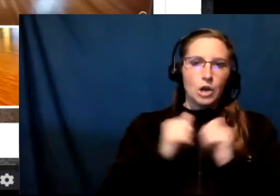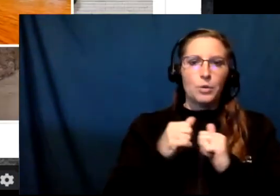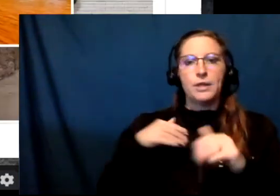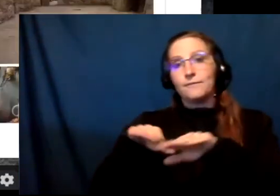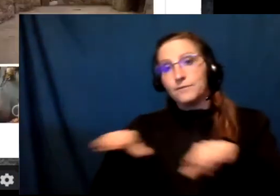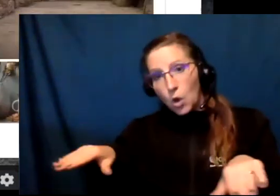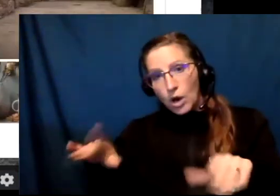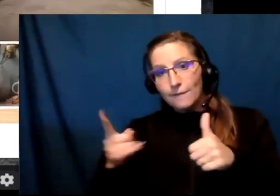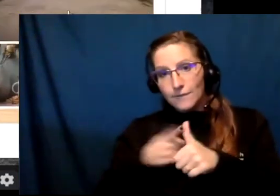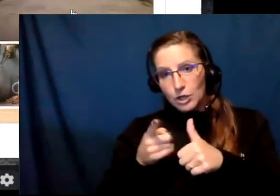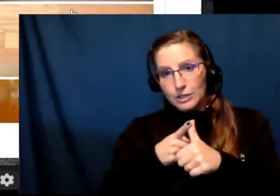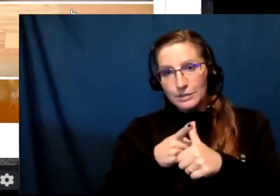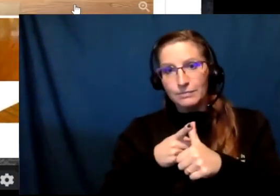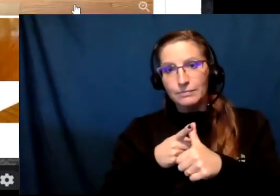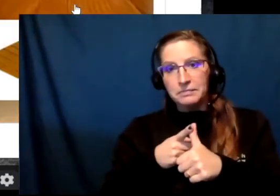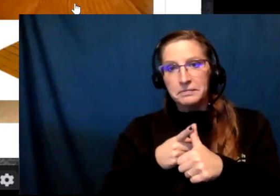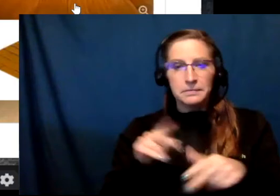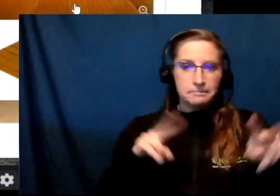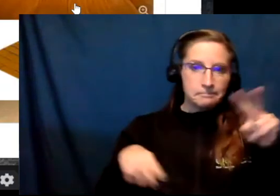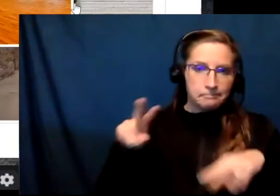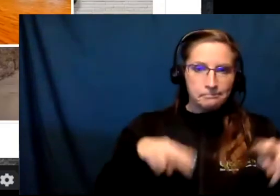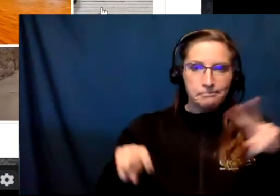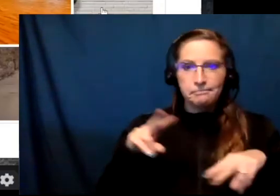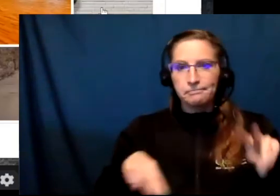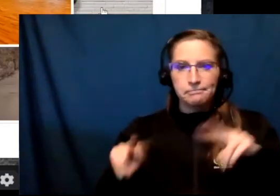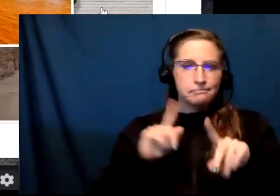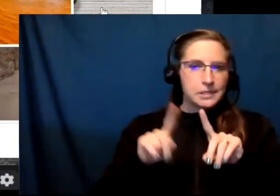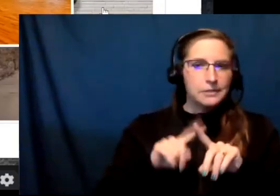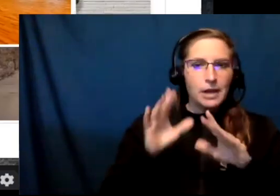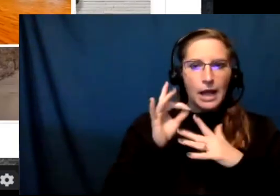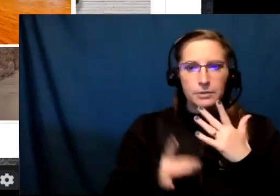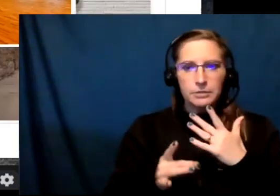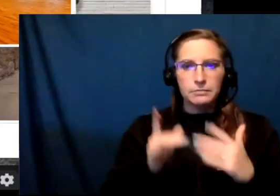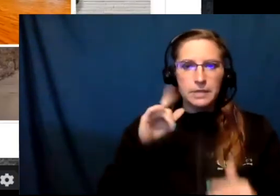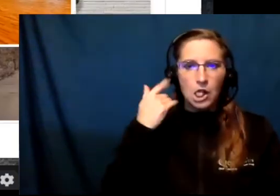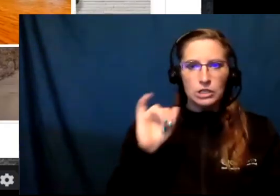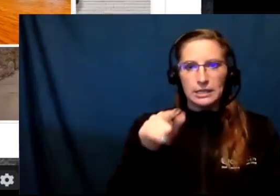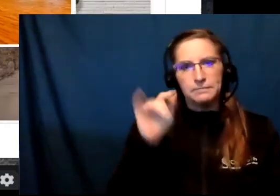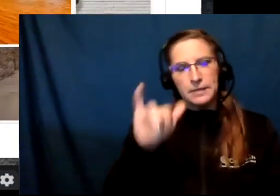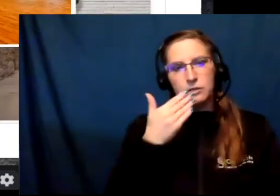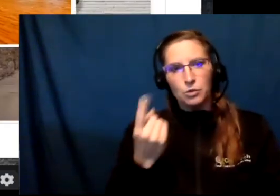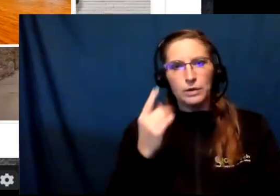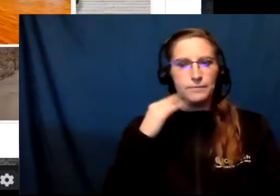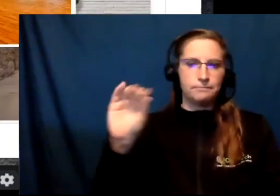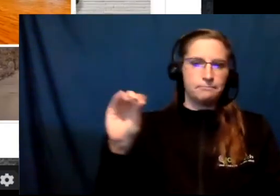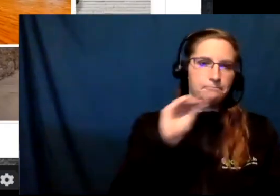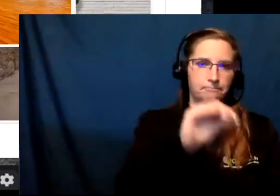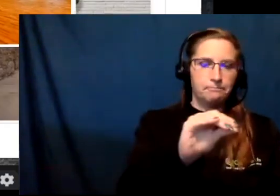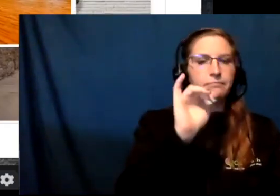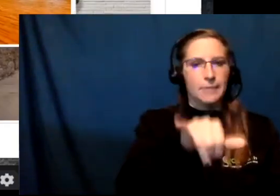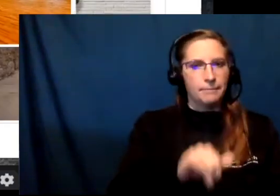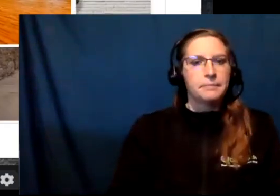floor and then, kind of look to see what options there are. This one looks like it is a good one, so I'll go ahead and insert